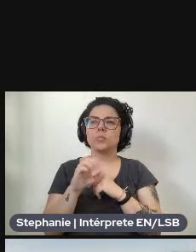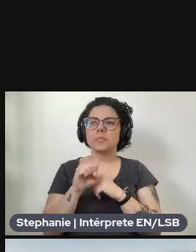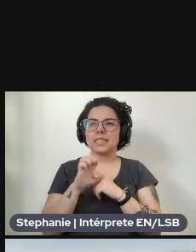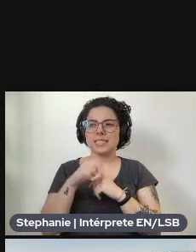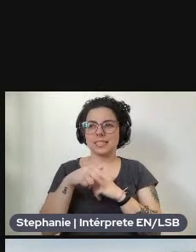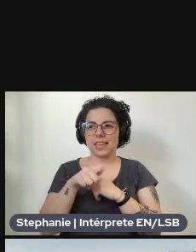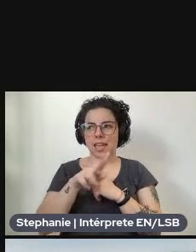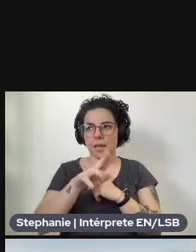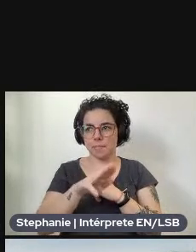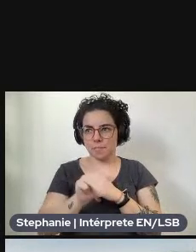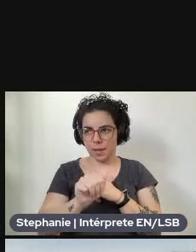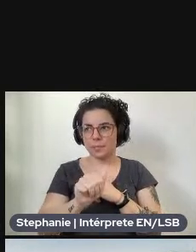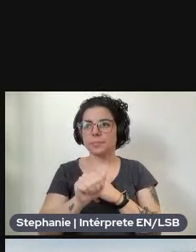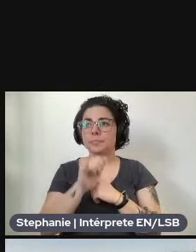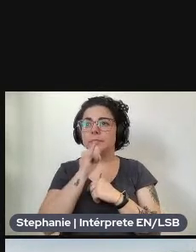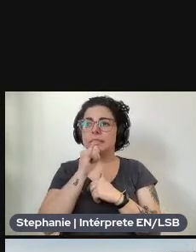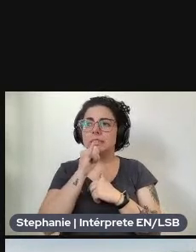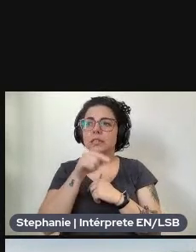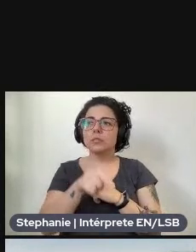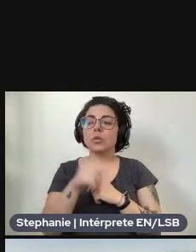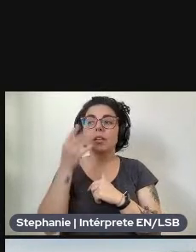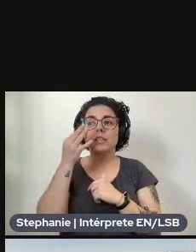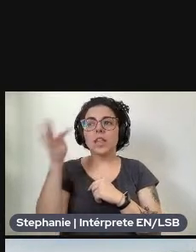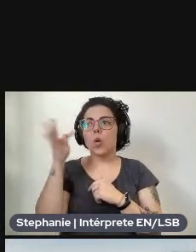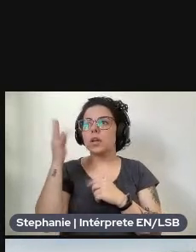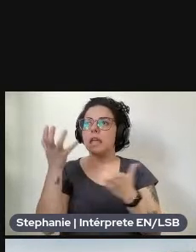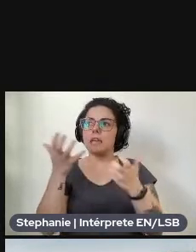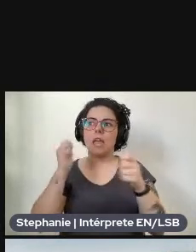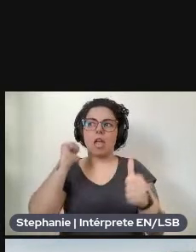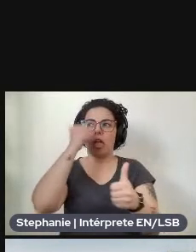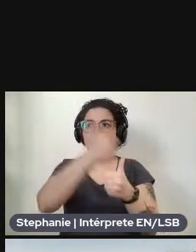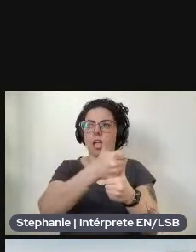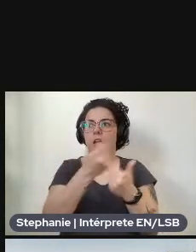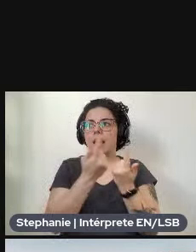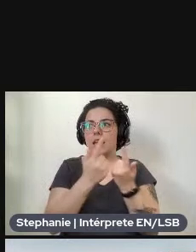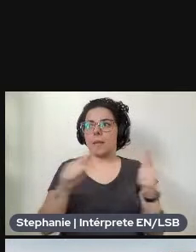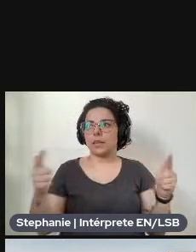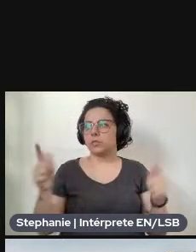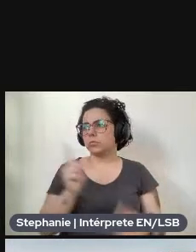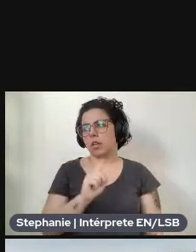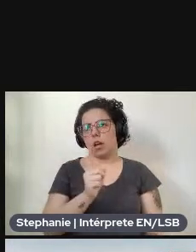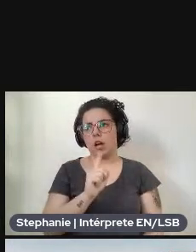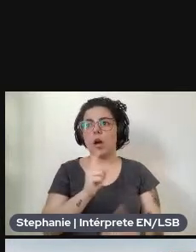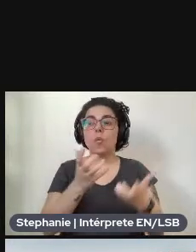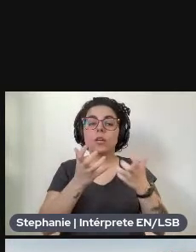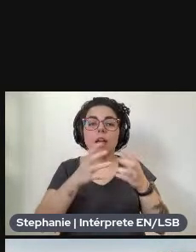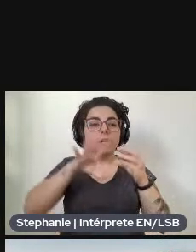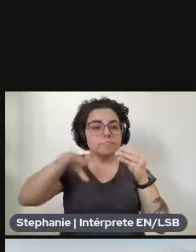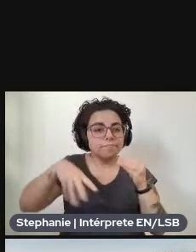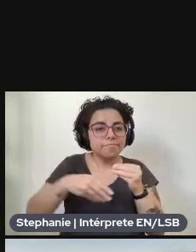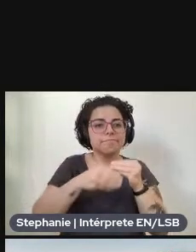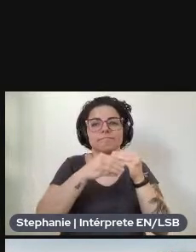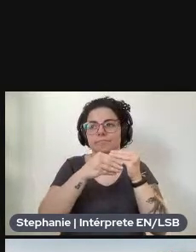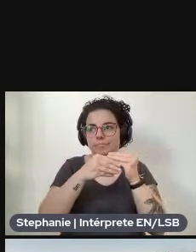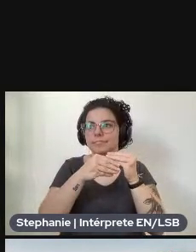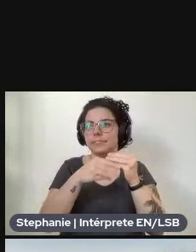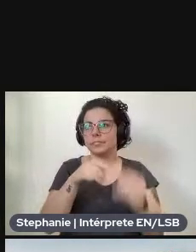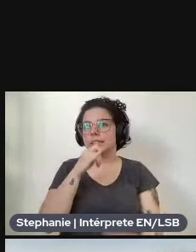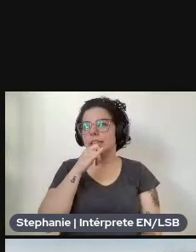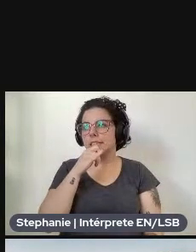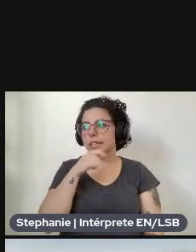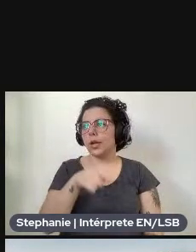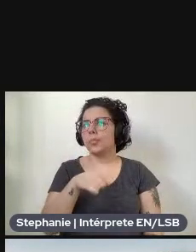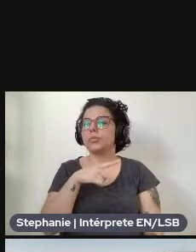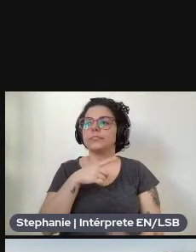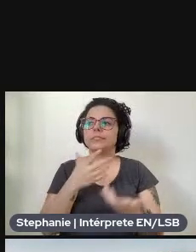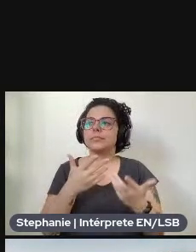does not aim to replace grammaticalization accounts, but in fact, it wants to be a complementary one. So for instance, there is often